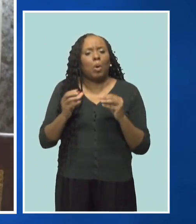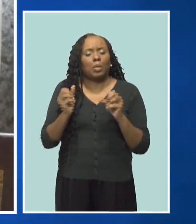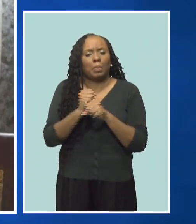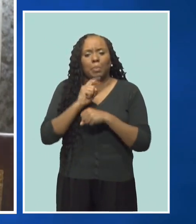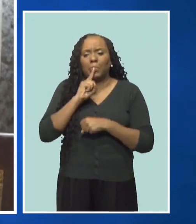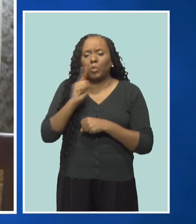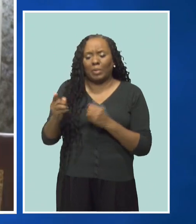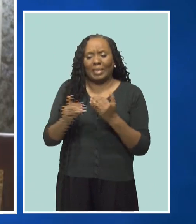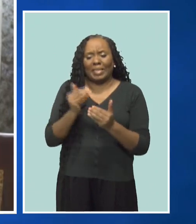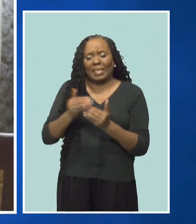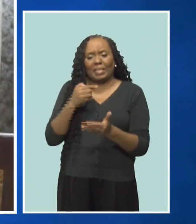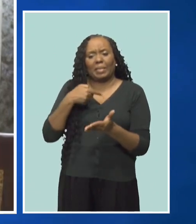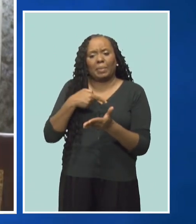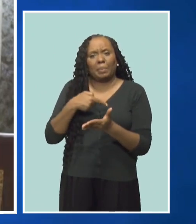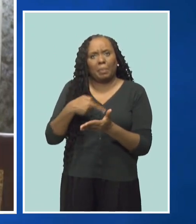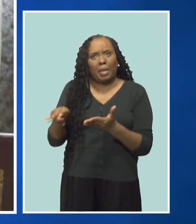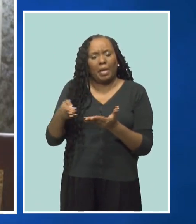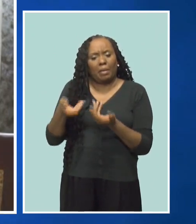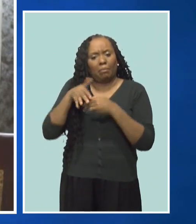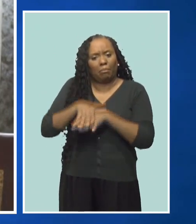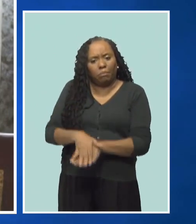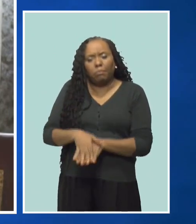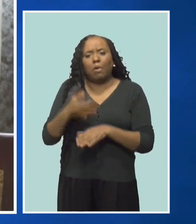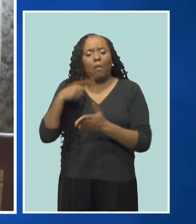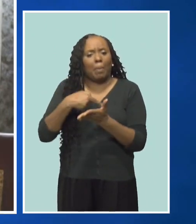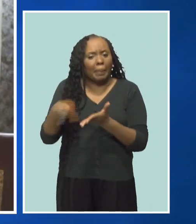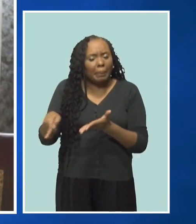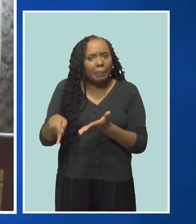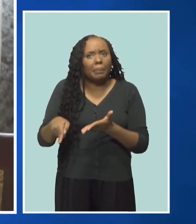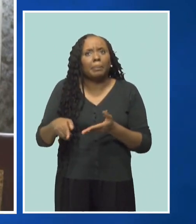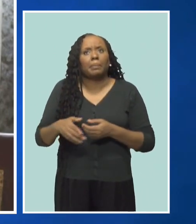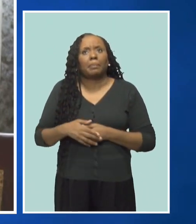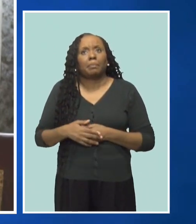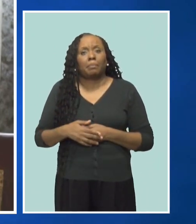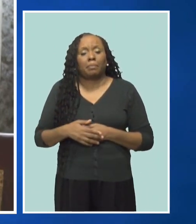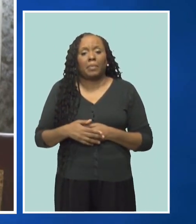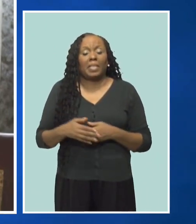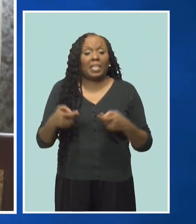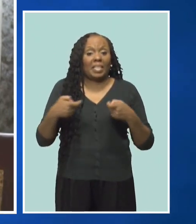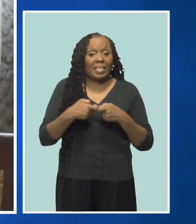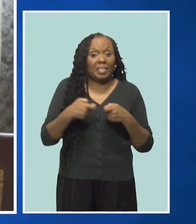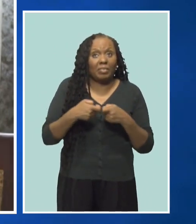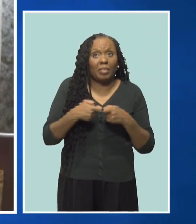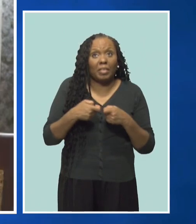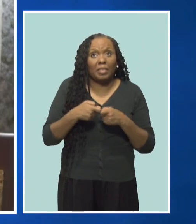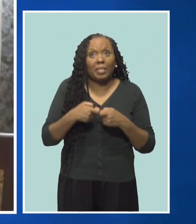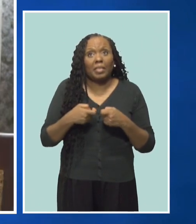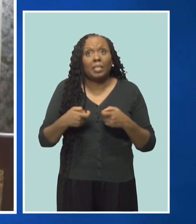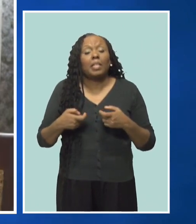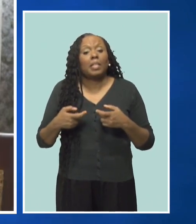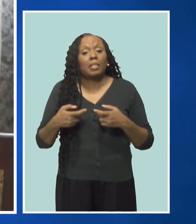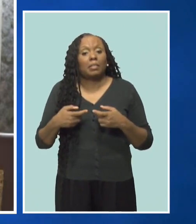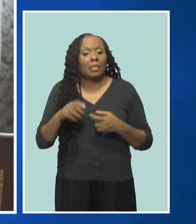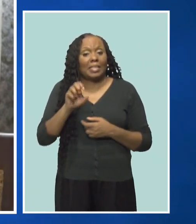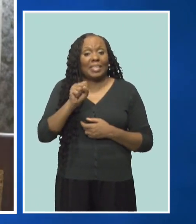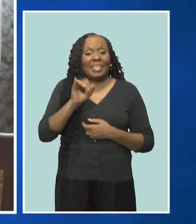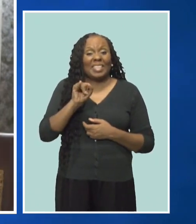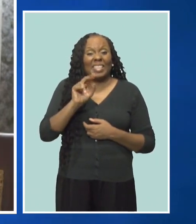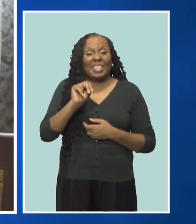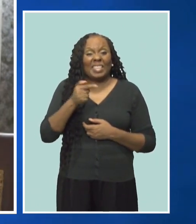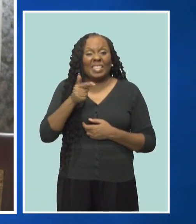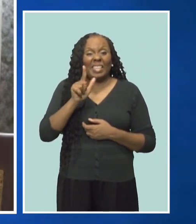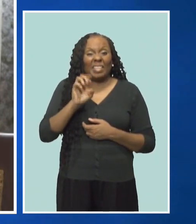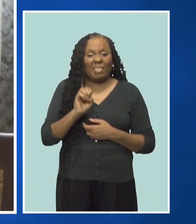integration completed for payments. The electronic single window, which sits under my ministry as well, is